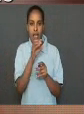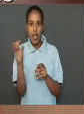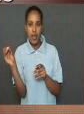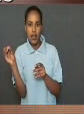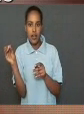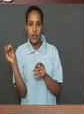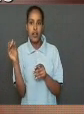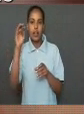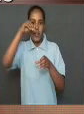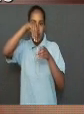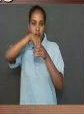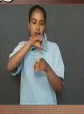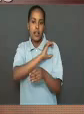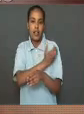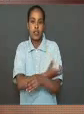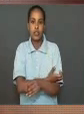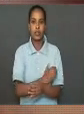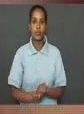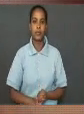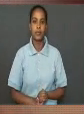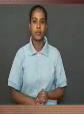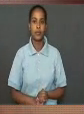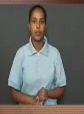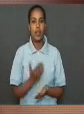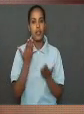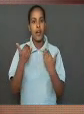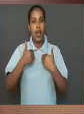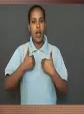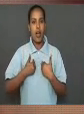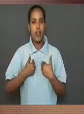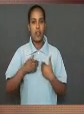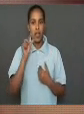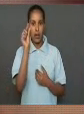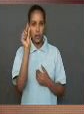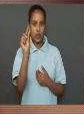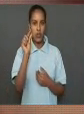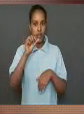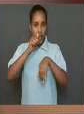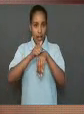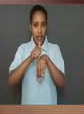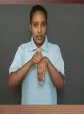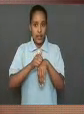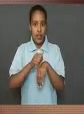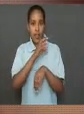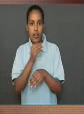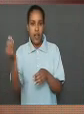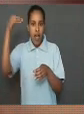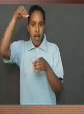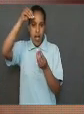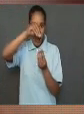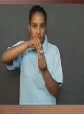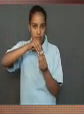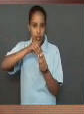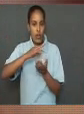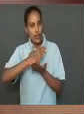and internal energy. If I have a piece of clay and I add